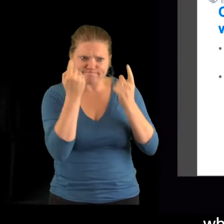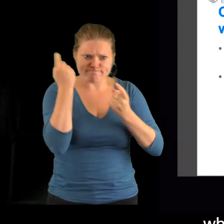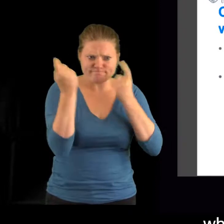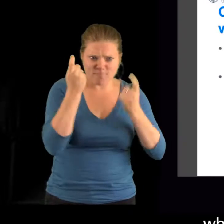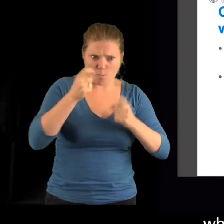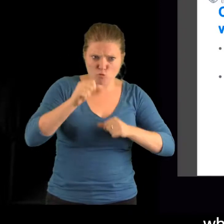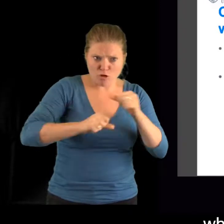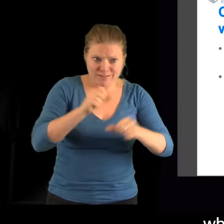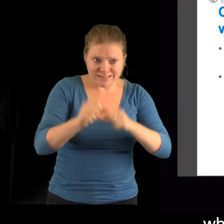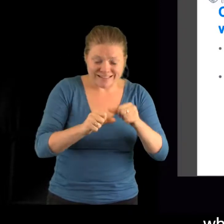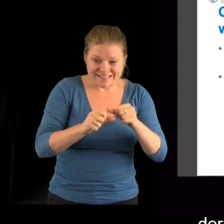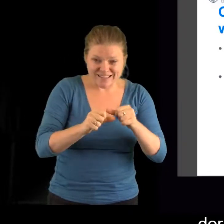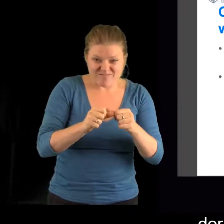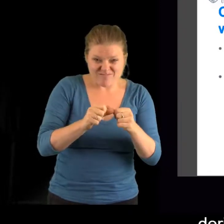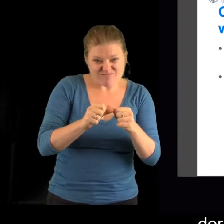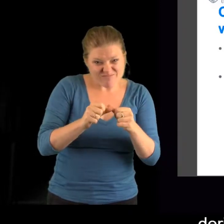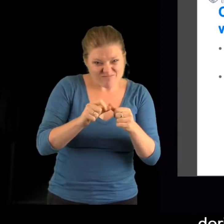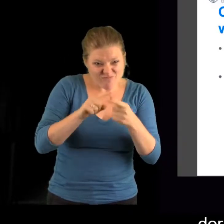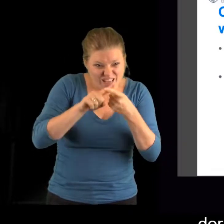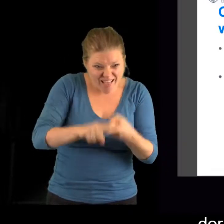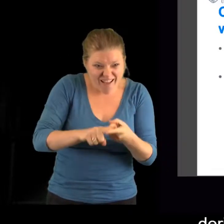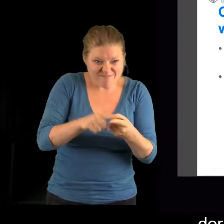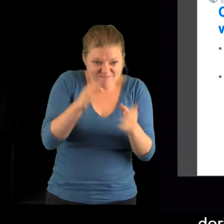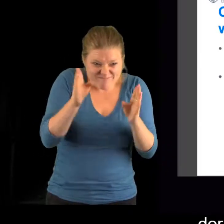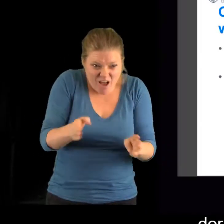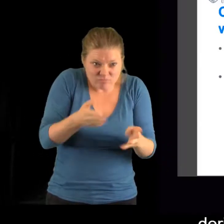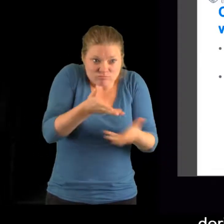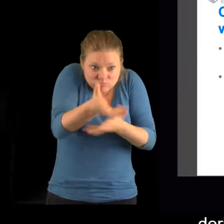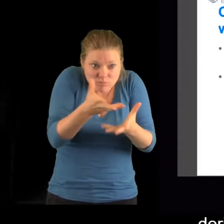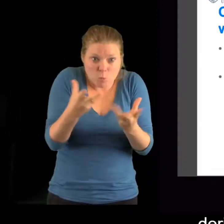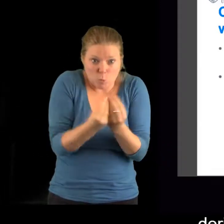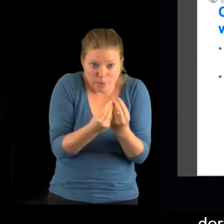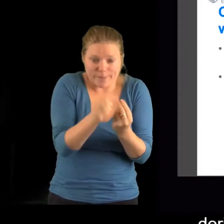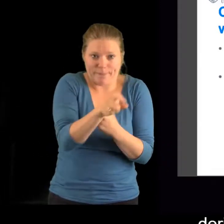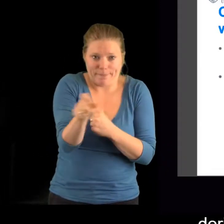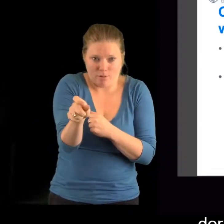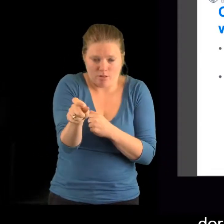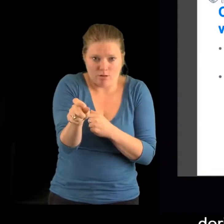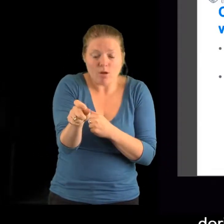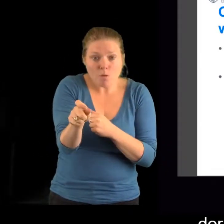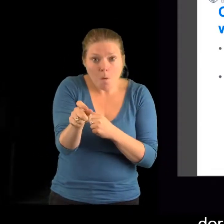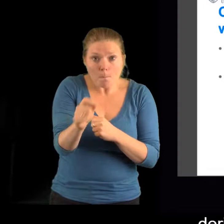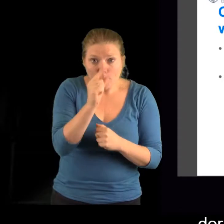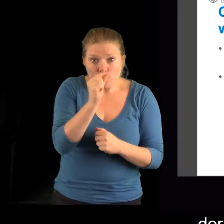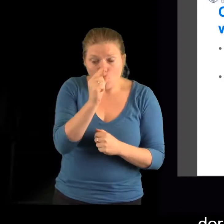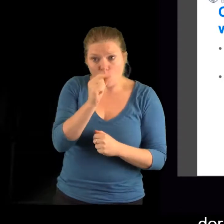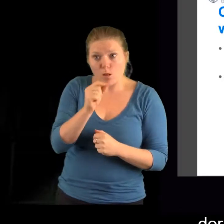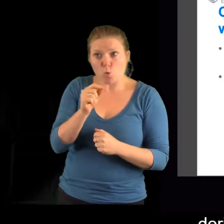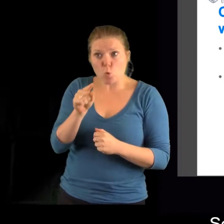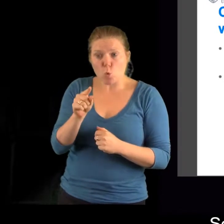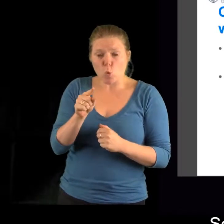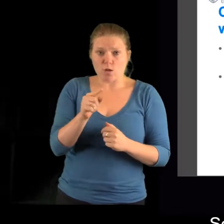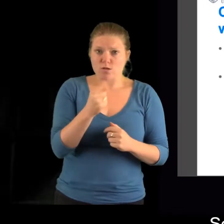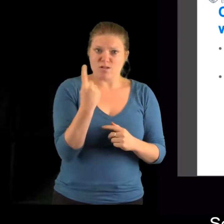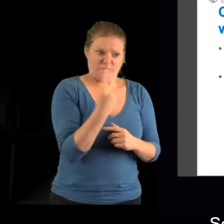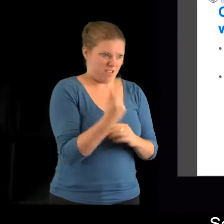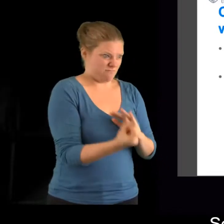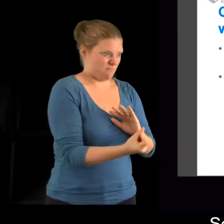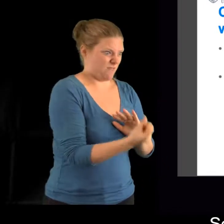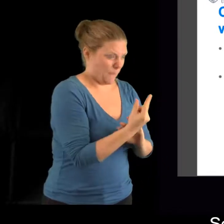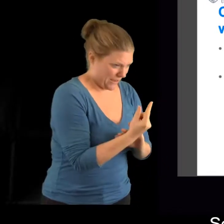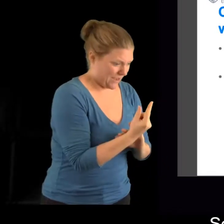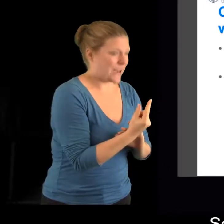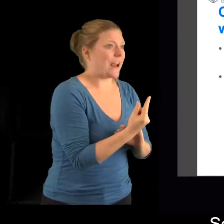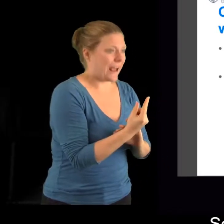term confidentiality actually derived from the word confide, to tell somebody in confidence. So we can present what's